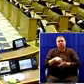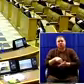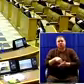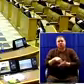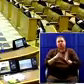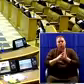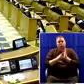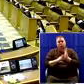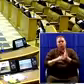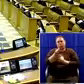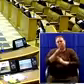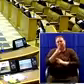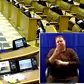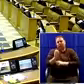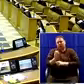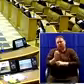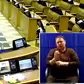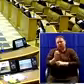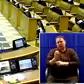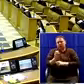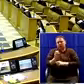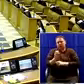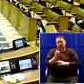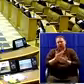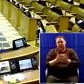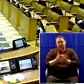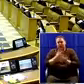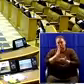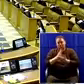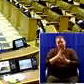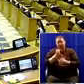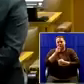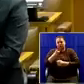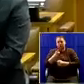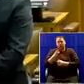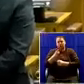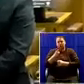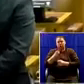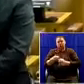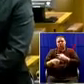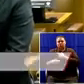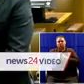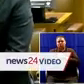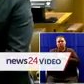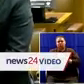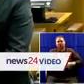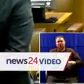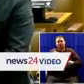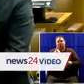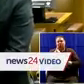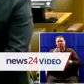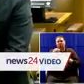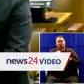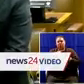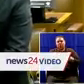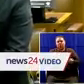Rule 140. And can I get assurance from you that the President is alone in that room? Because it certainly looks to me